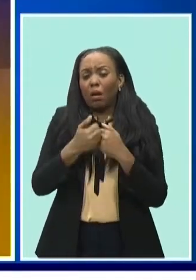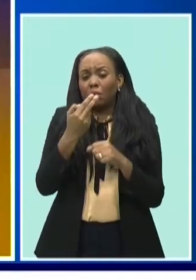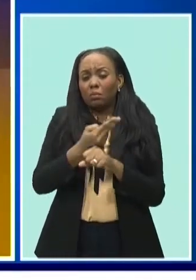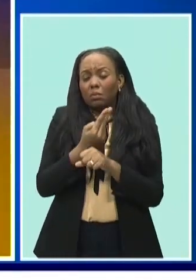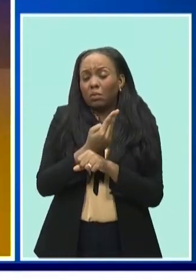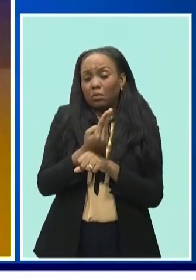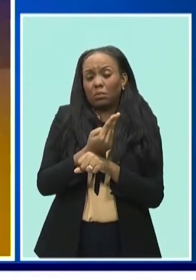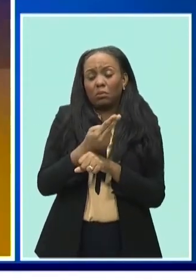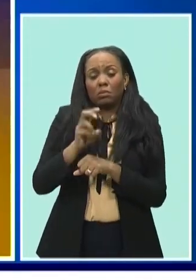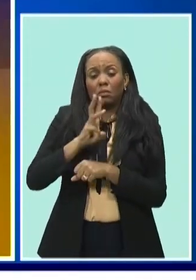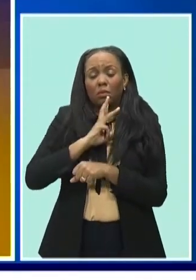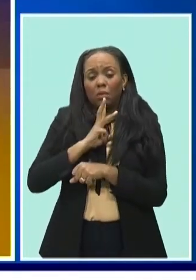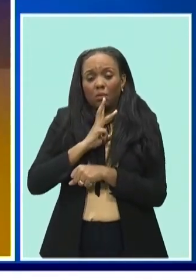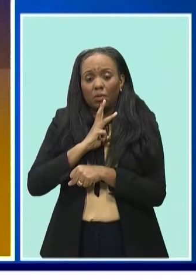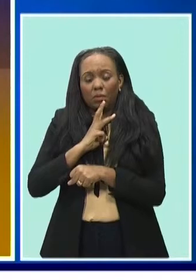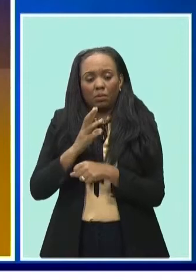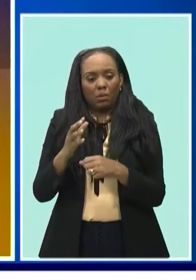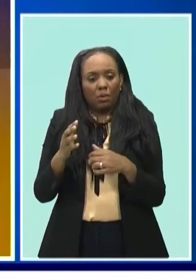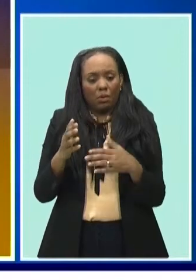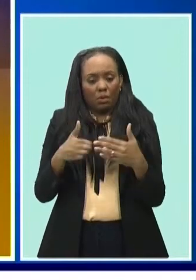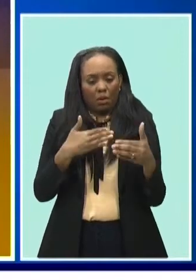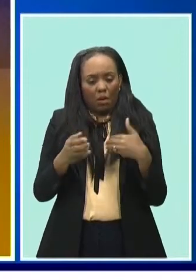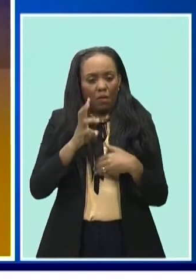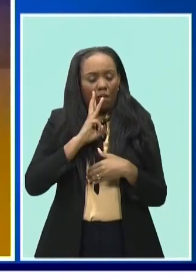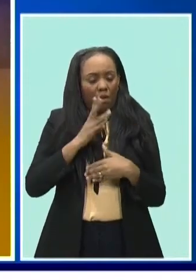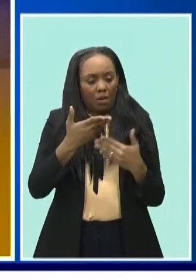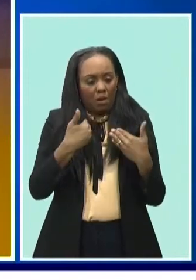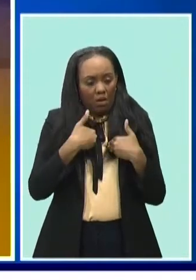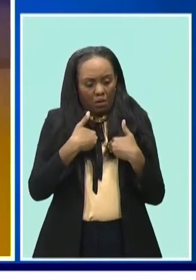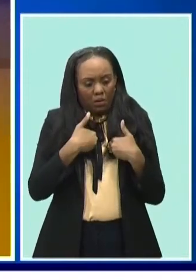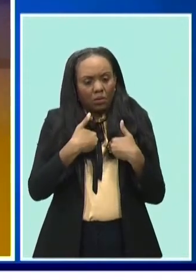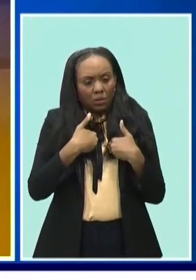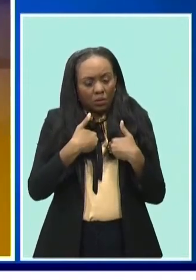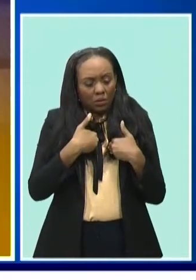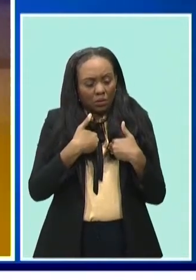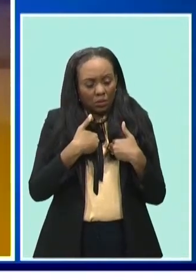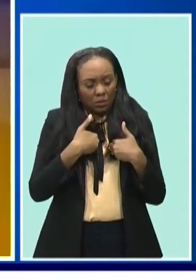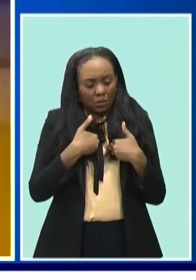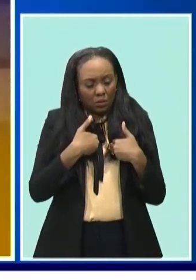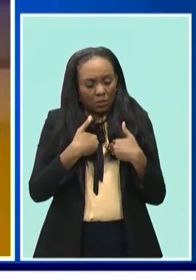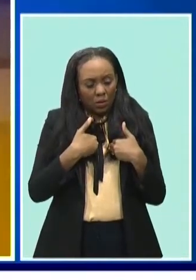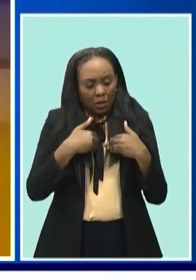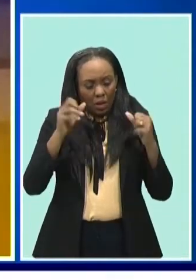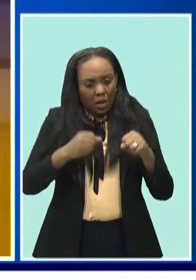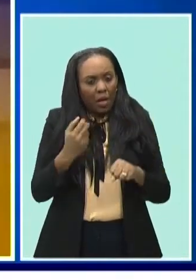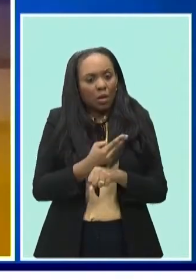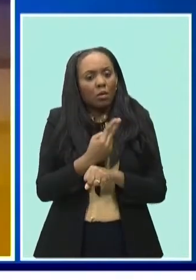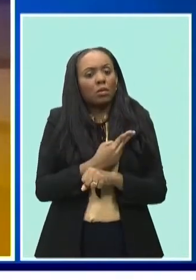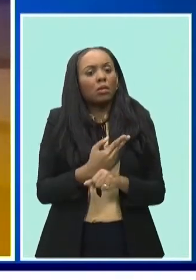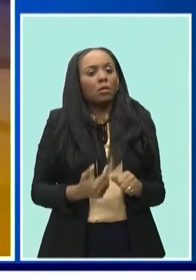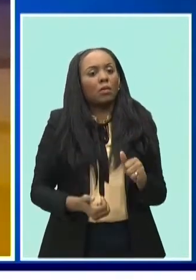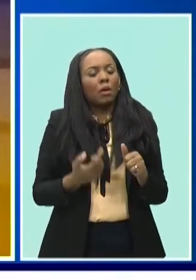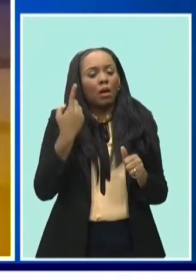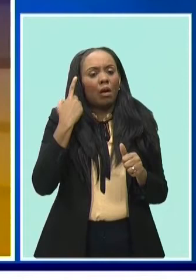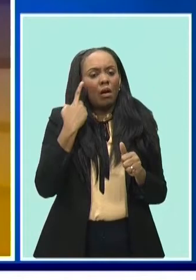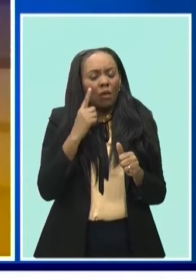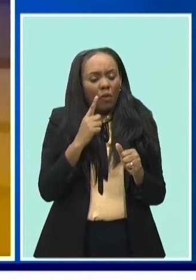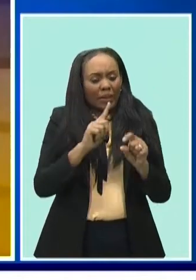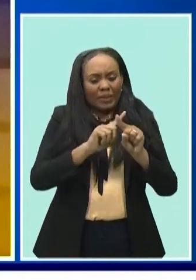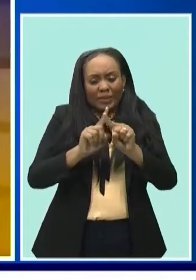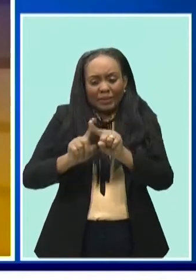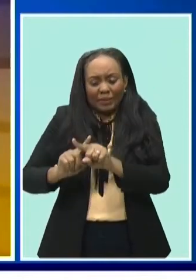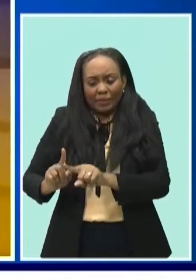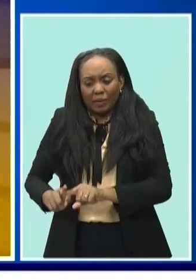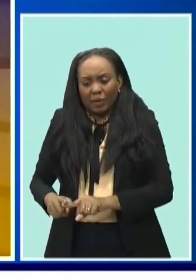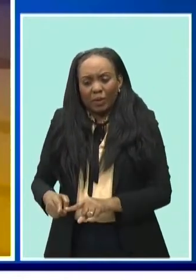make sure that from whatever remaining supplies are there to get at least the maximum use out of it. And so it